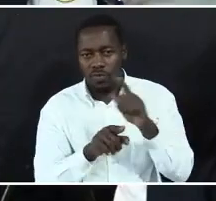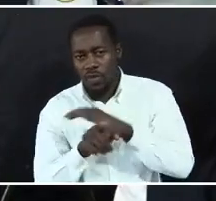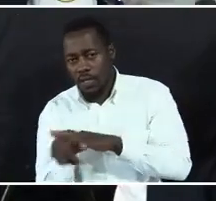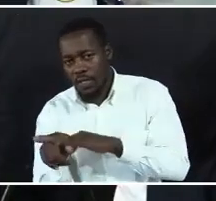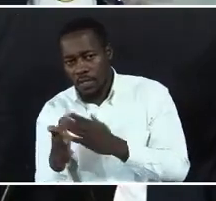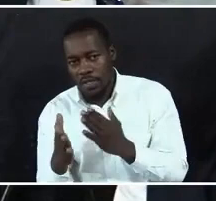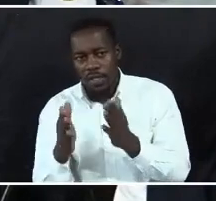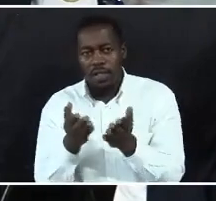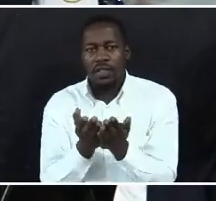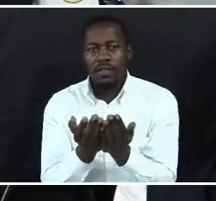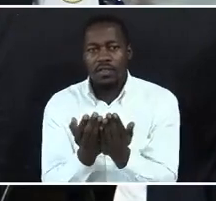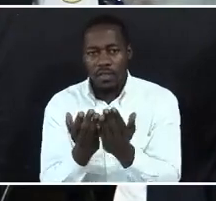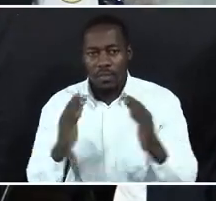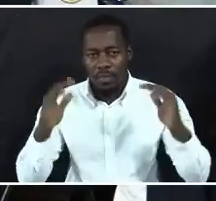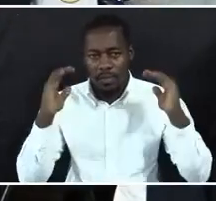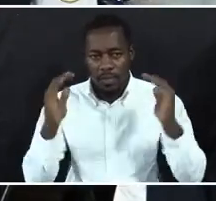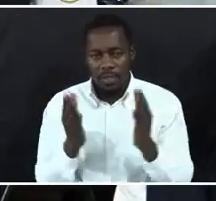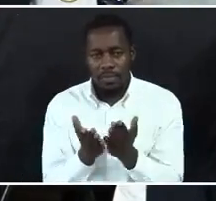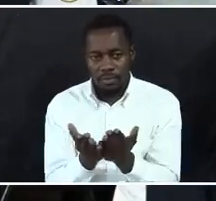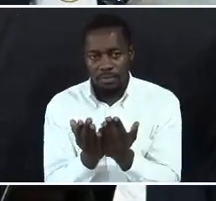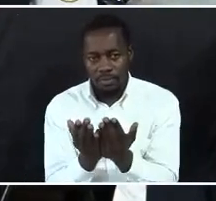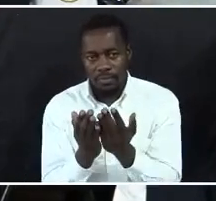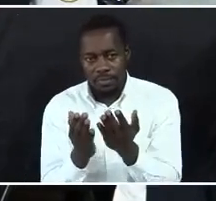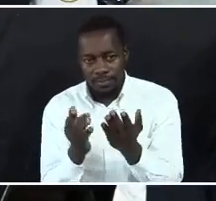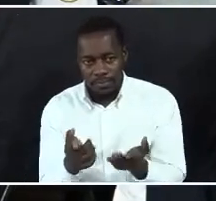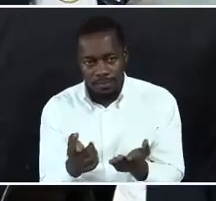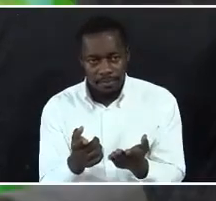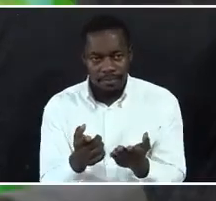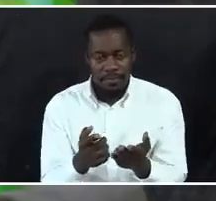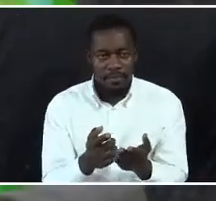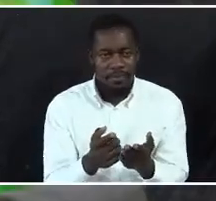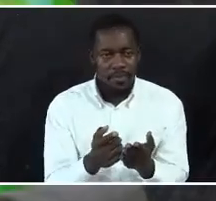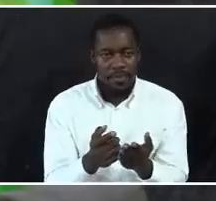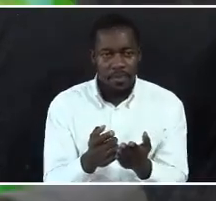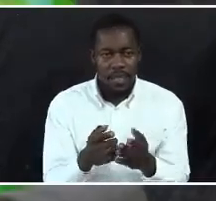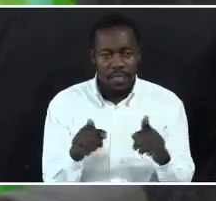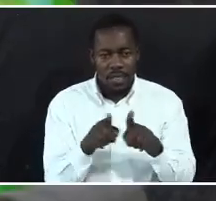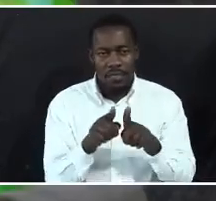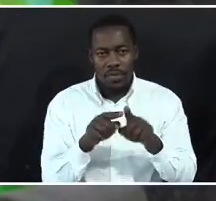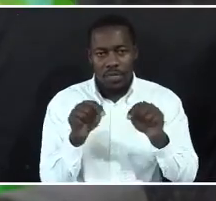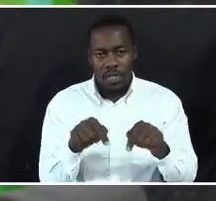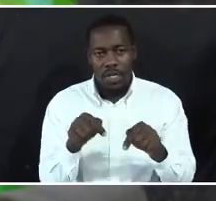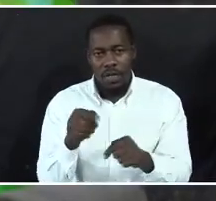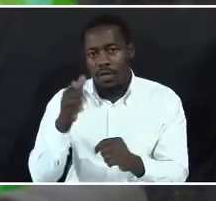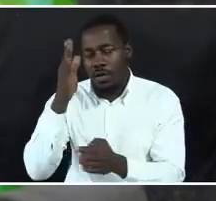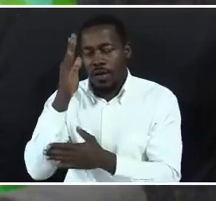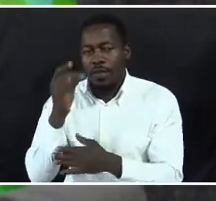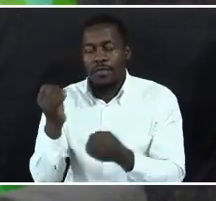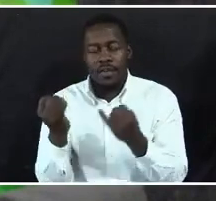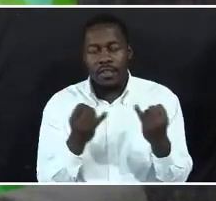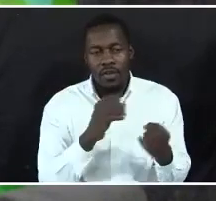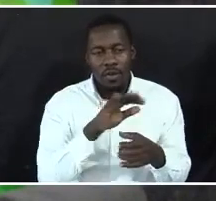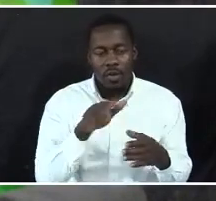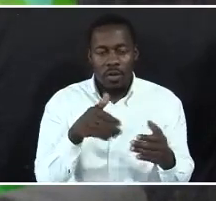Church, our ark is Jesus Christ. He is inviting us today